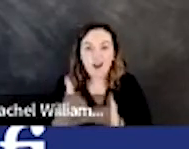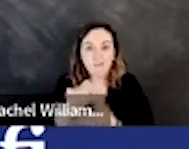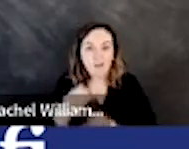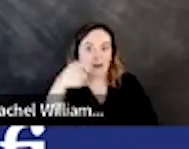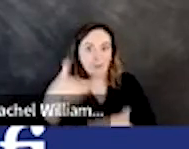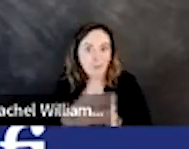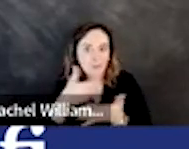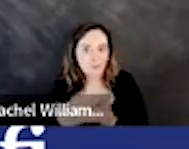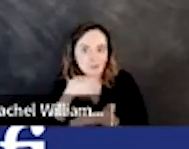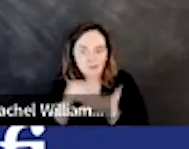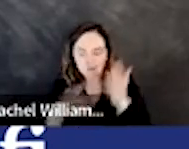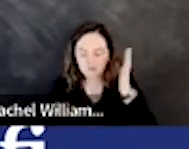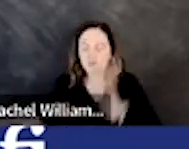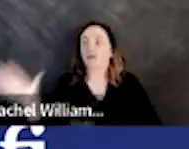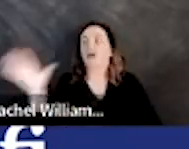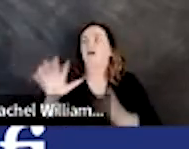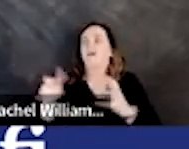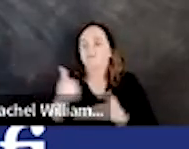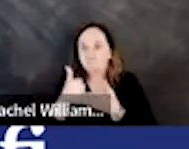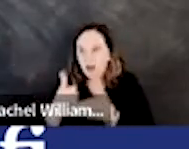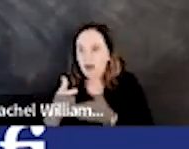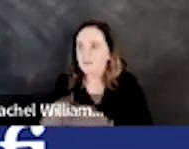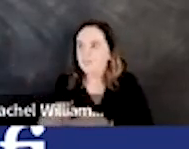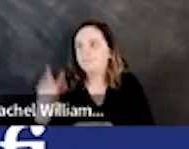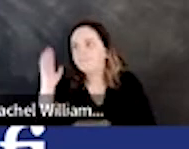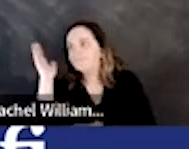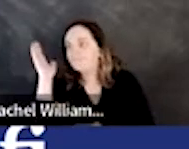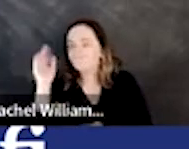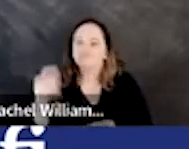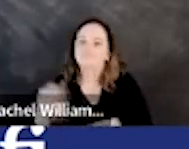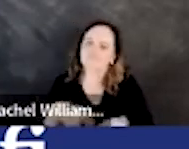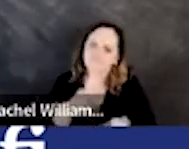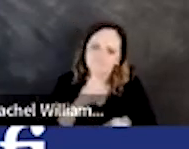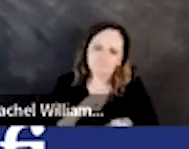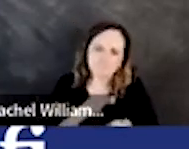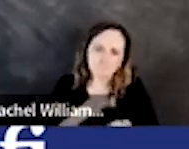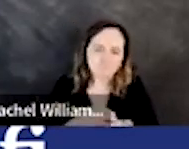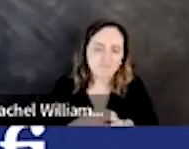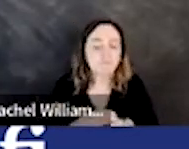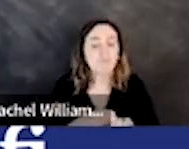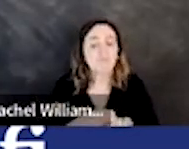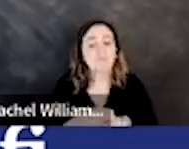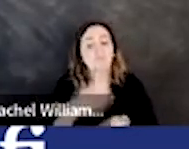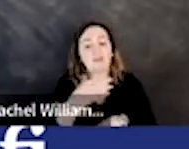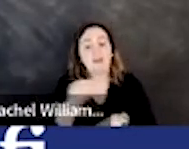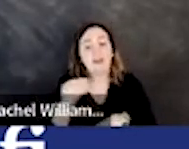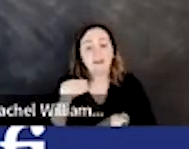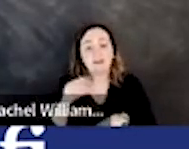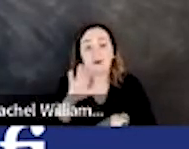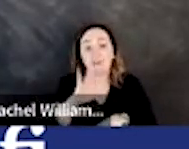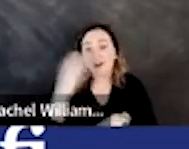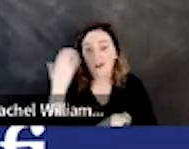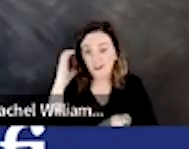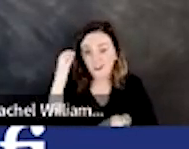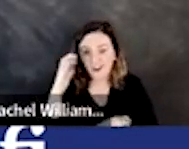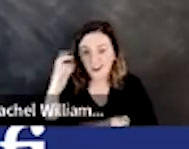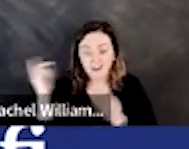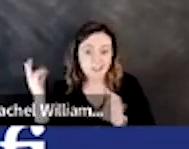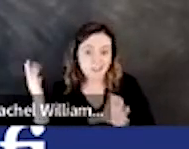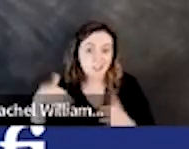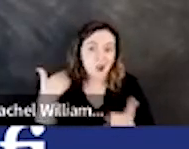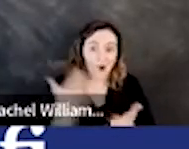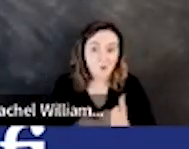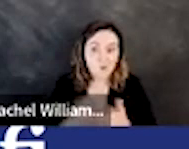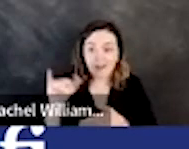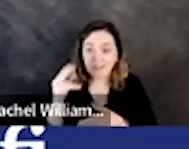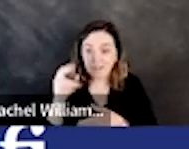other newcomer students to Jordan, and she has been instrumental in orienting her cousins who arrived at